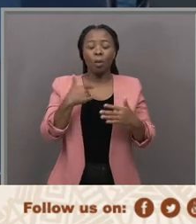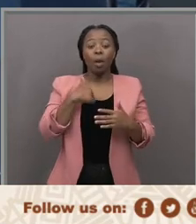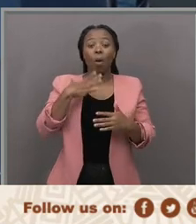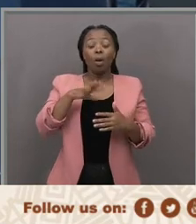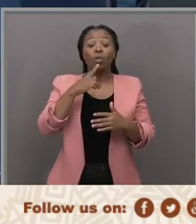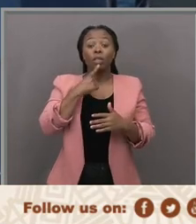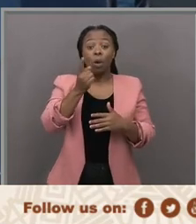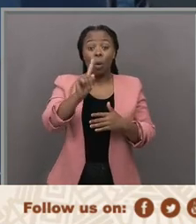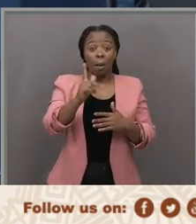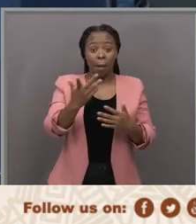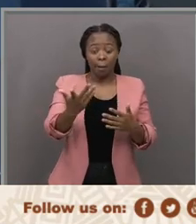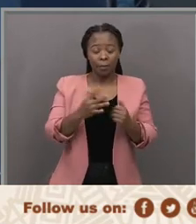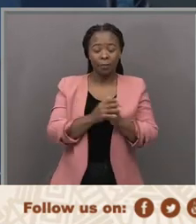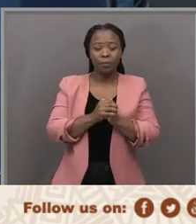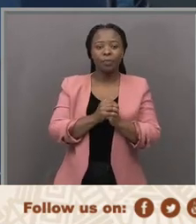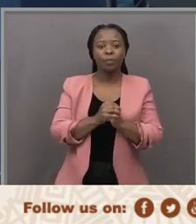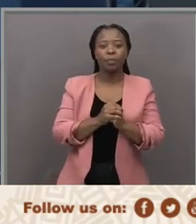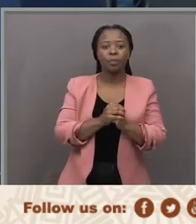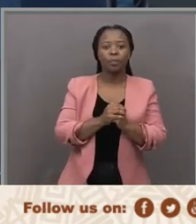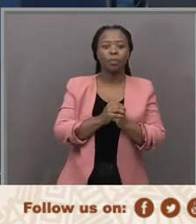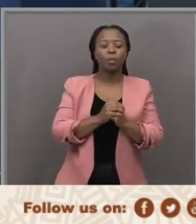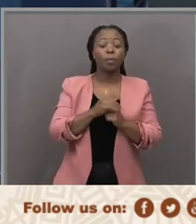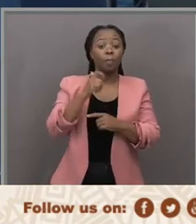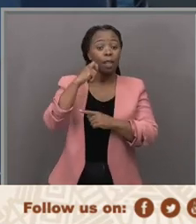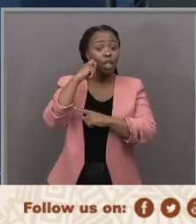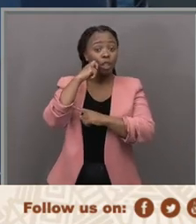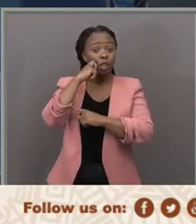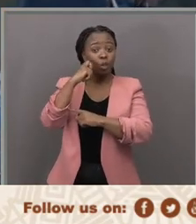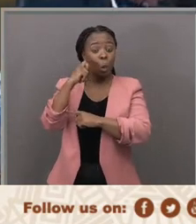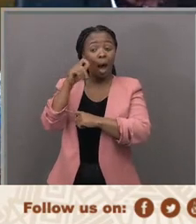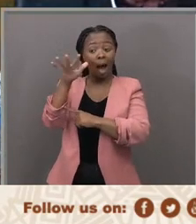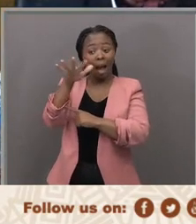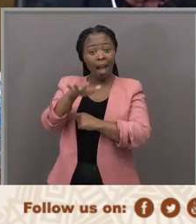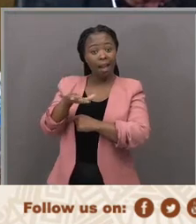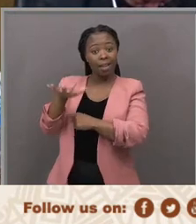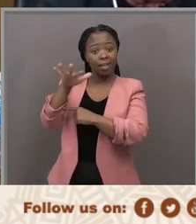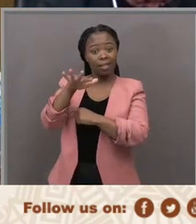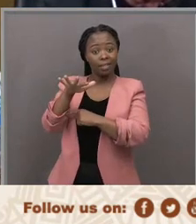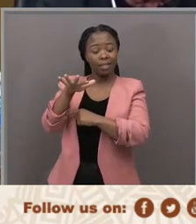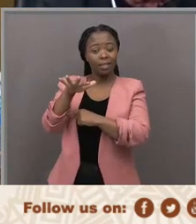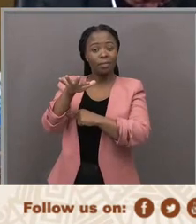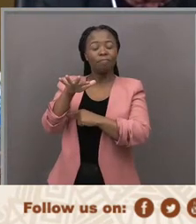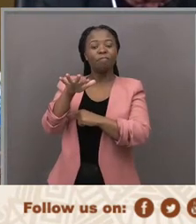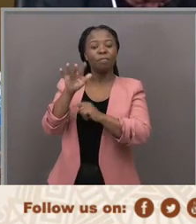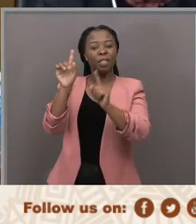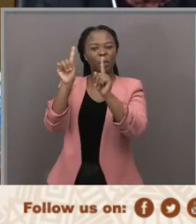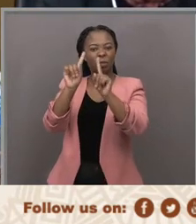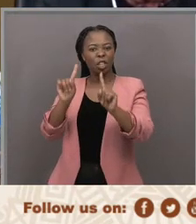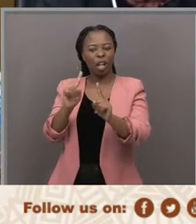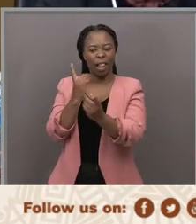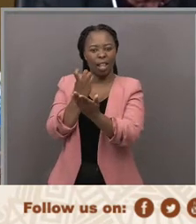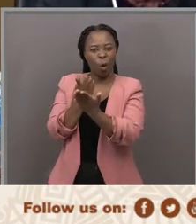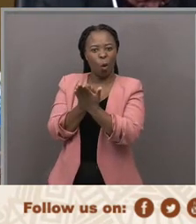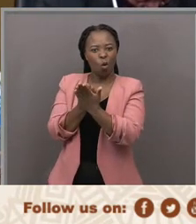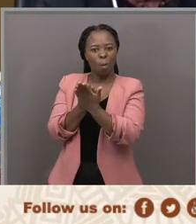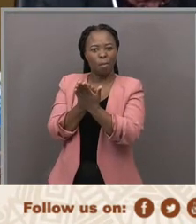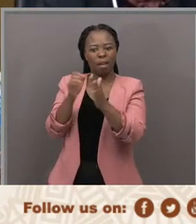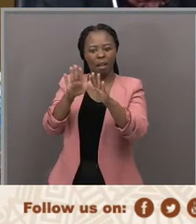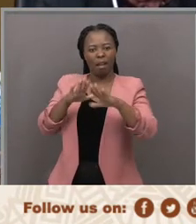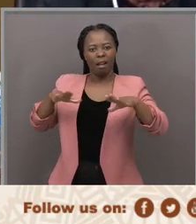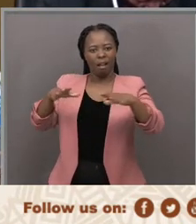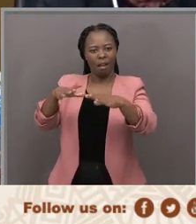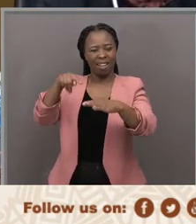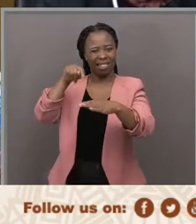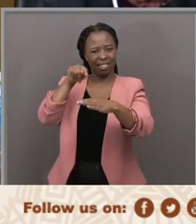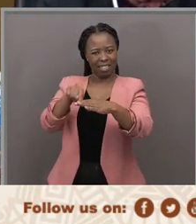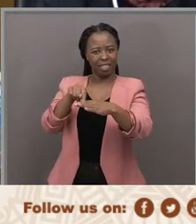that as we look beyond the Tshwane Special Economic Zone, the Automotive Special Economic Zone, we are